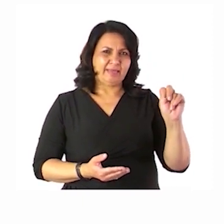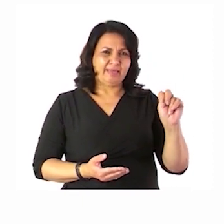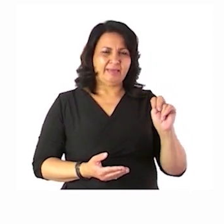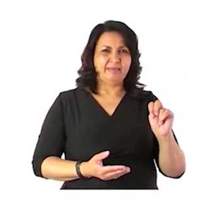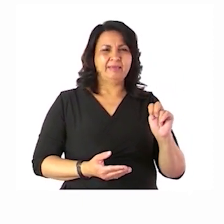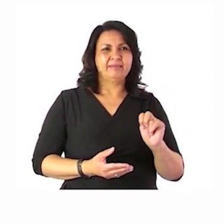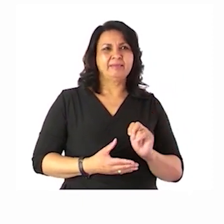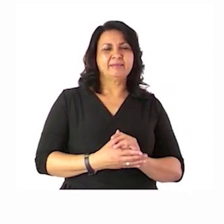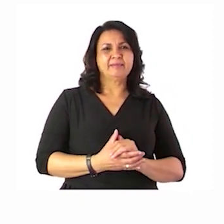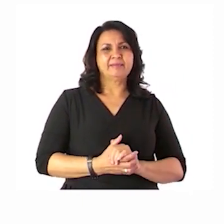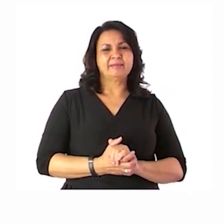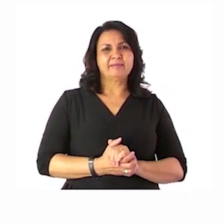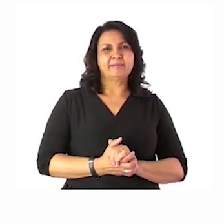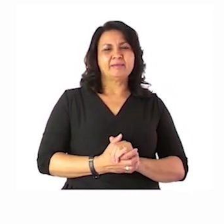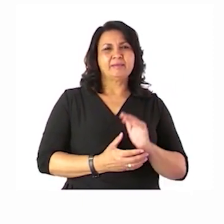is there?